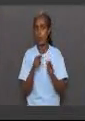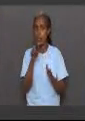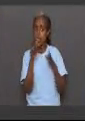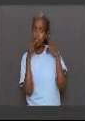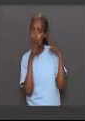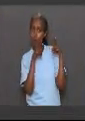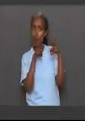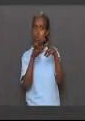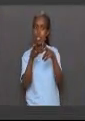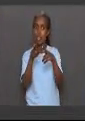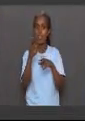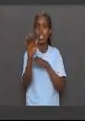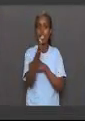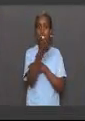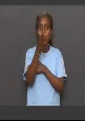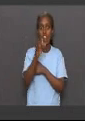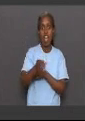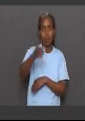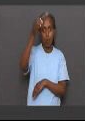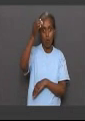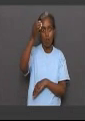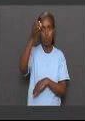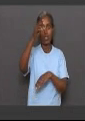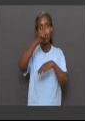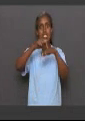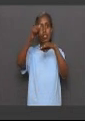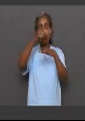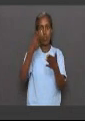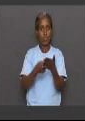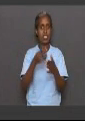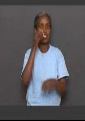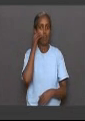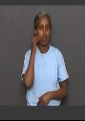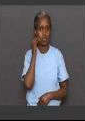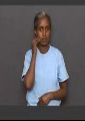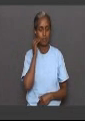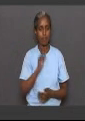Let us observe the flagpole on the top of this house.